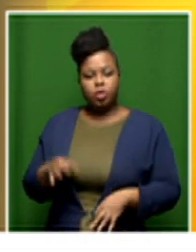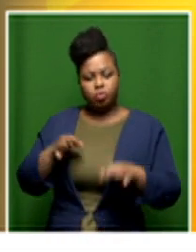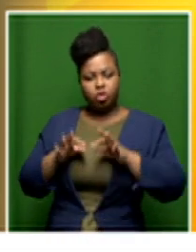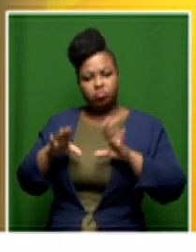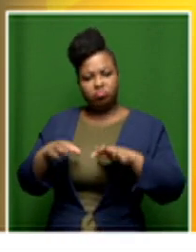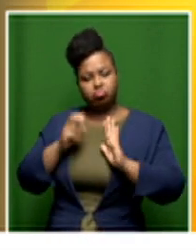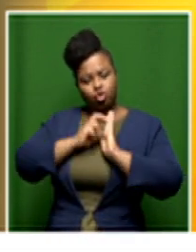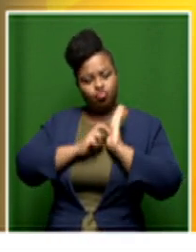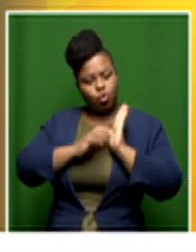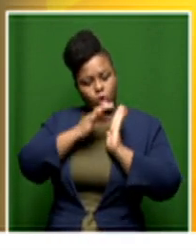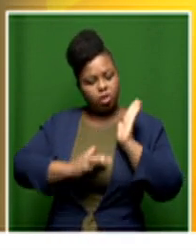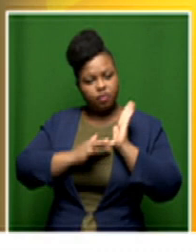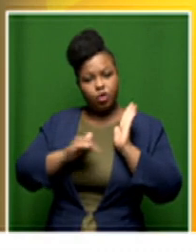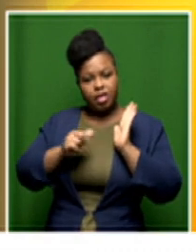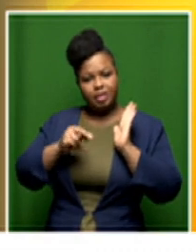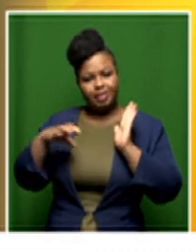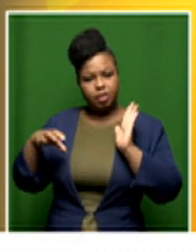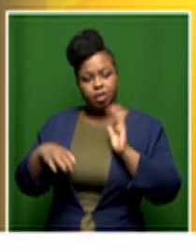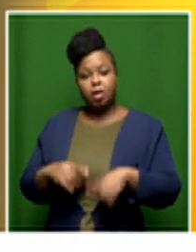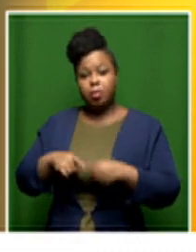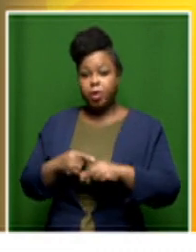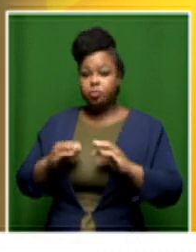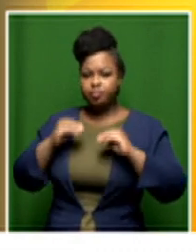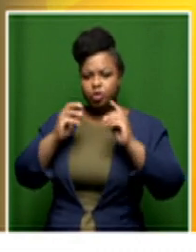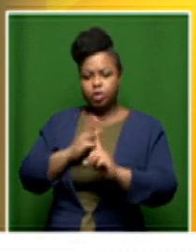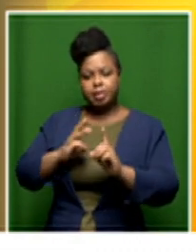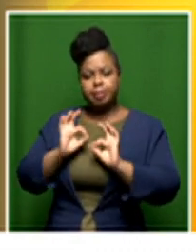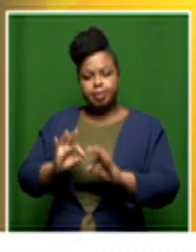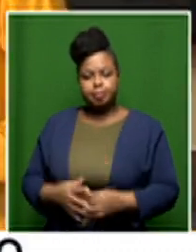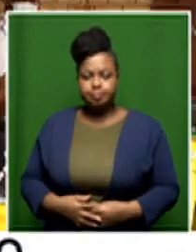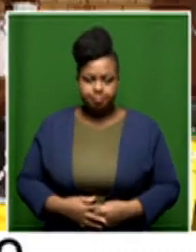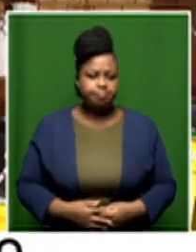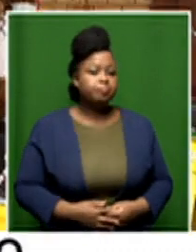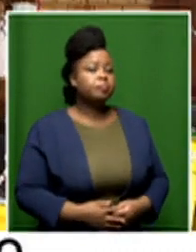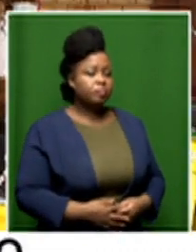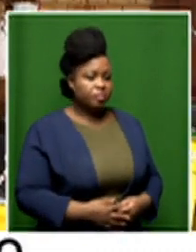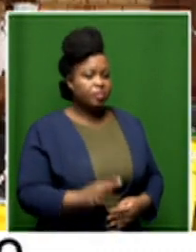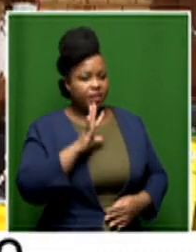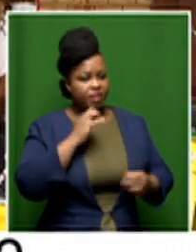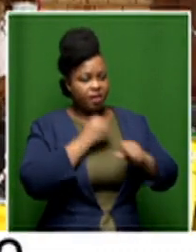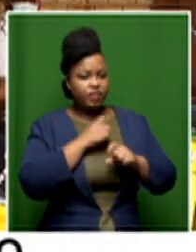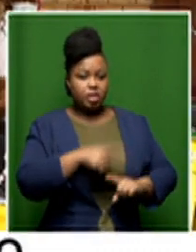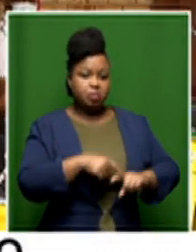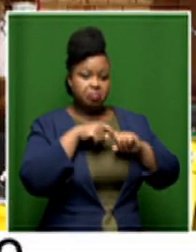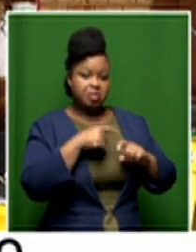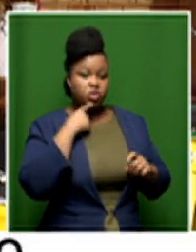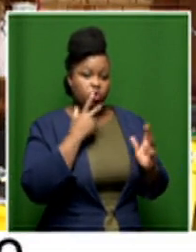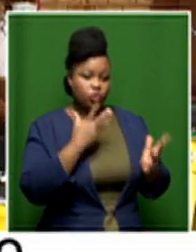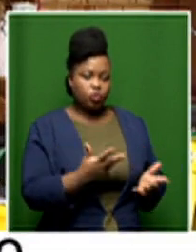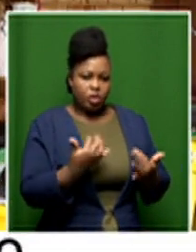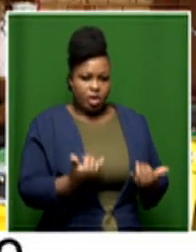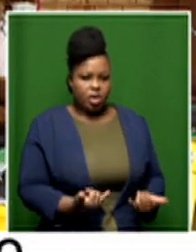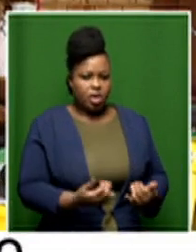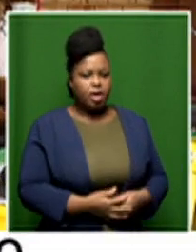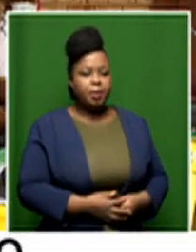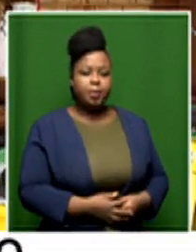party's regulations, especially when it comes to issues of promoting discipline. Yeah, so 5 year suspension is what's been handed